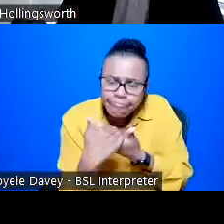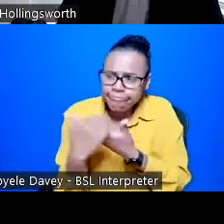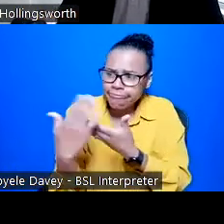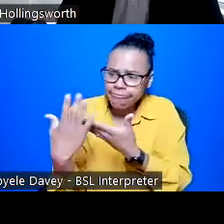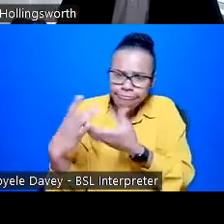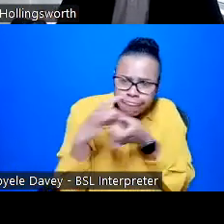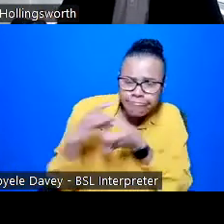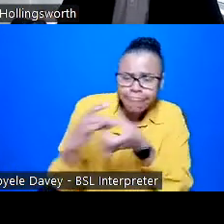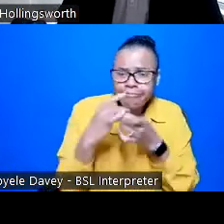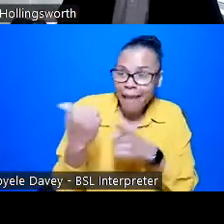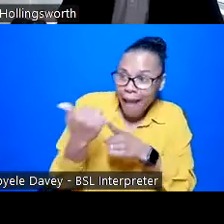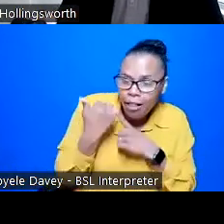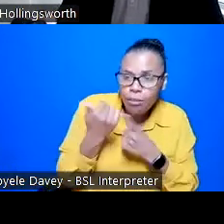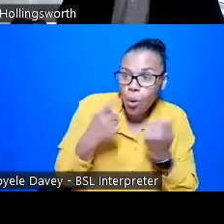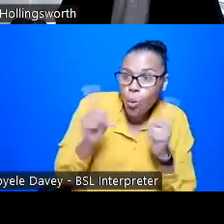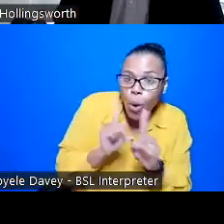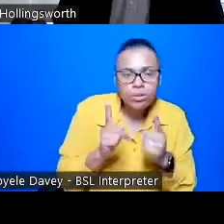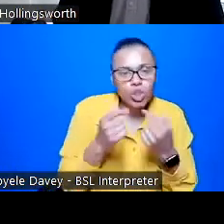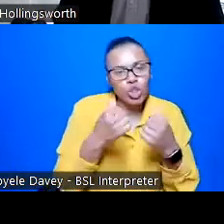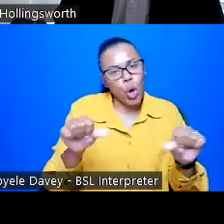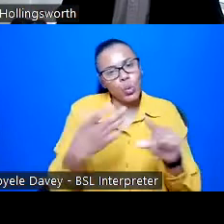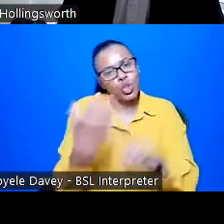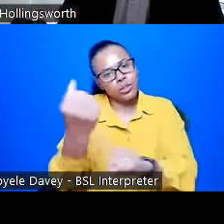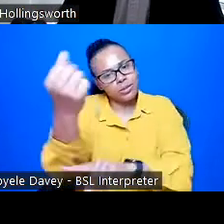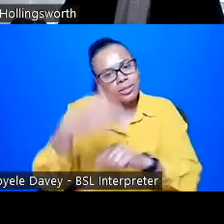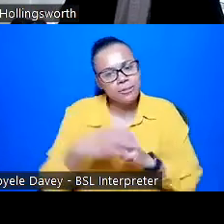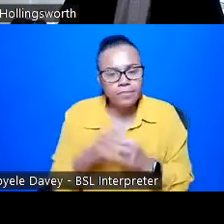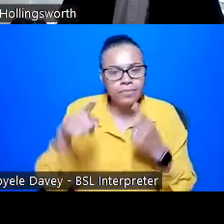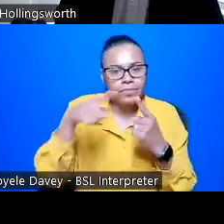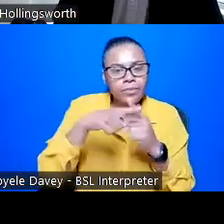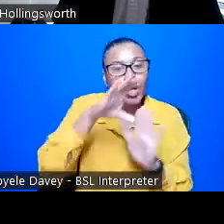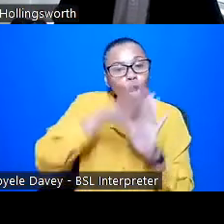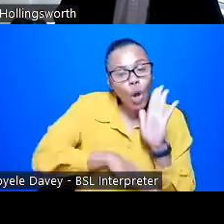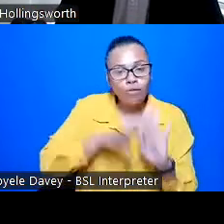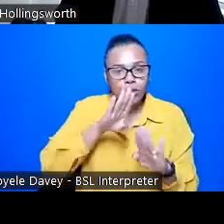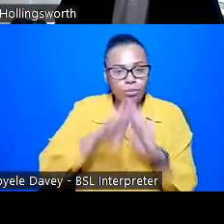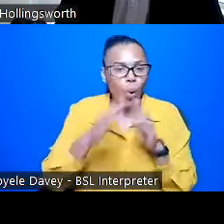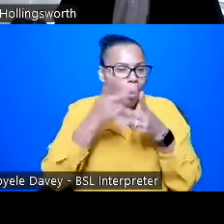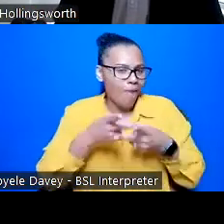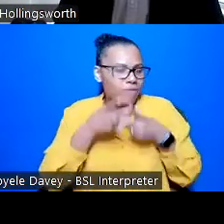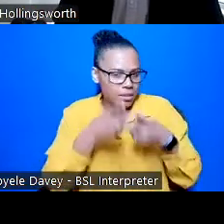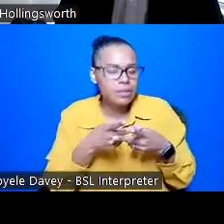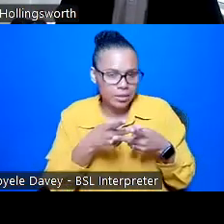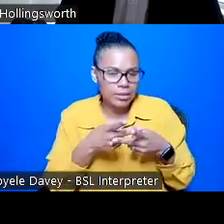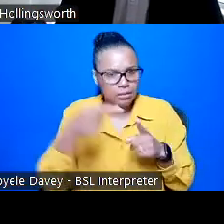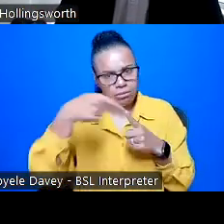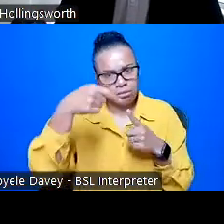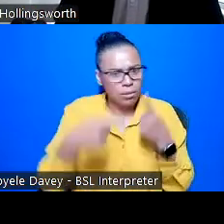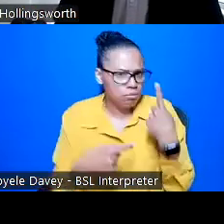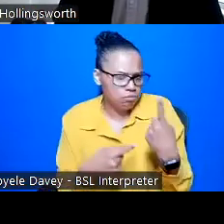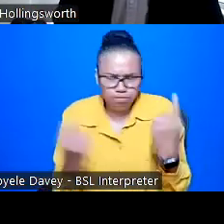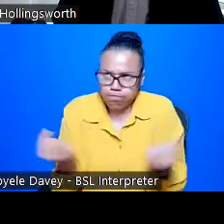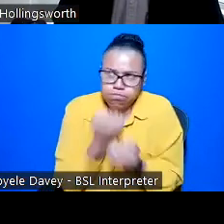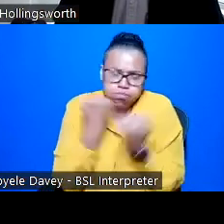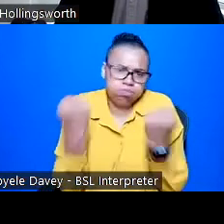the solutions we seek. One is to mention the Code for Sports Governance. It was mentioned by the Minister, but it's an actually fundamentally